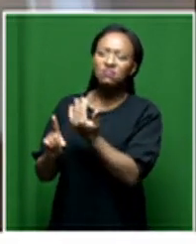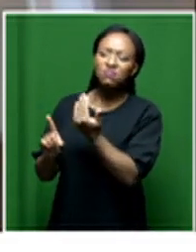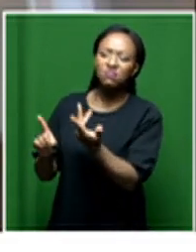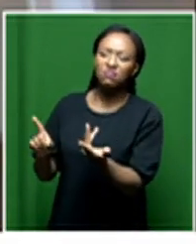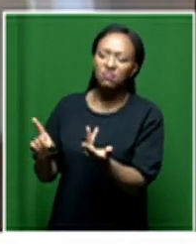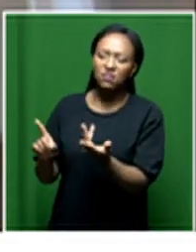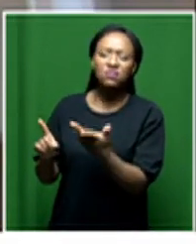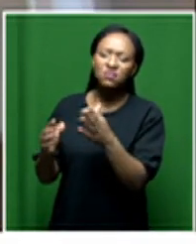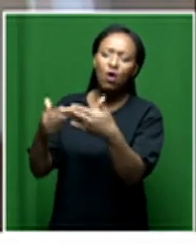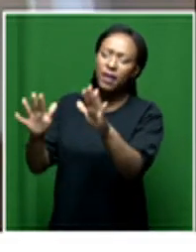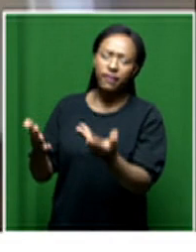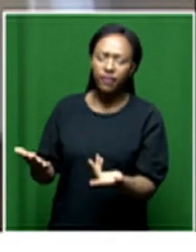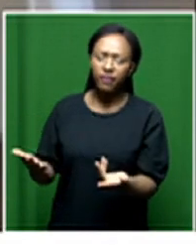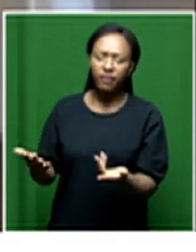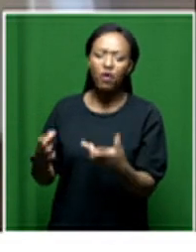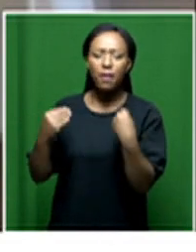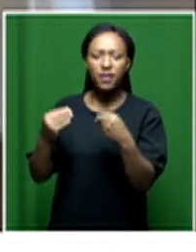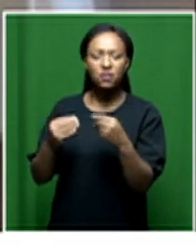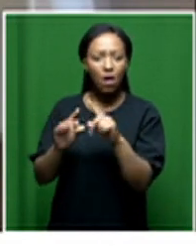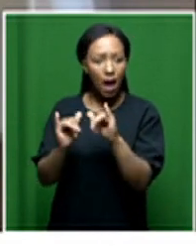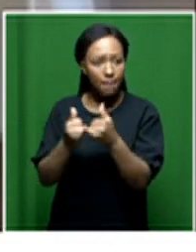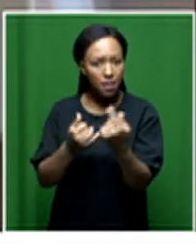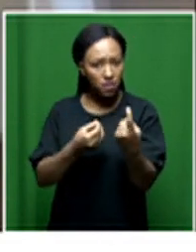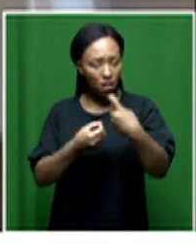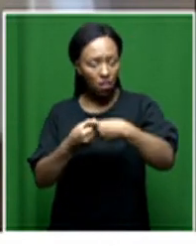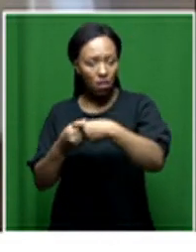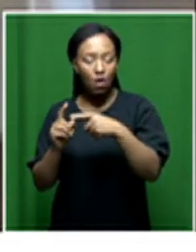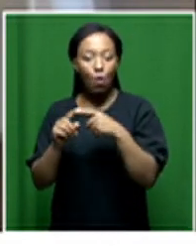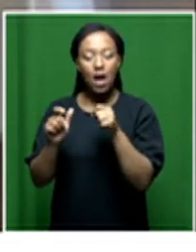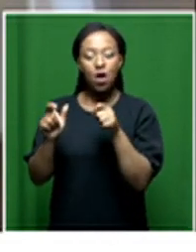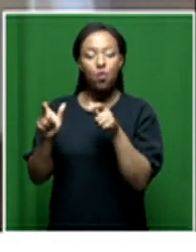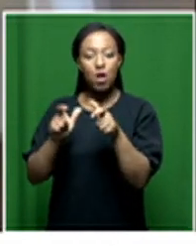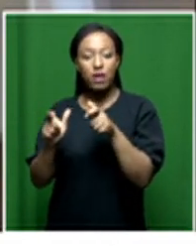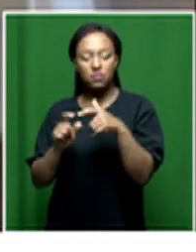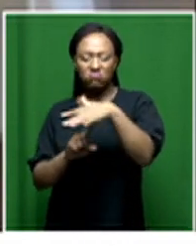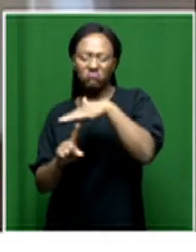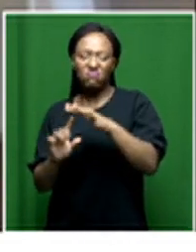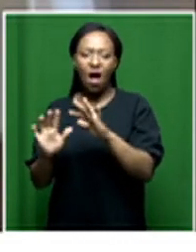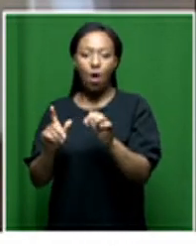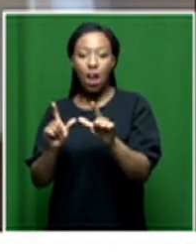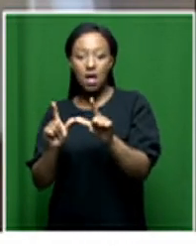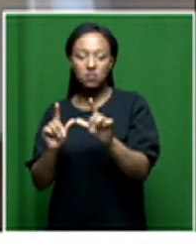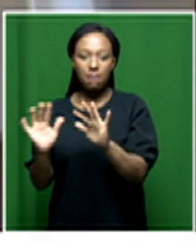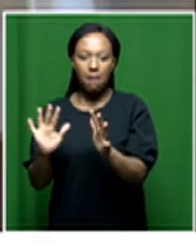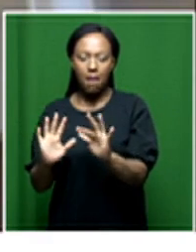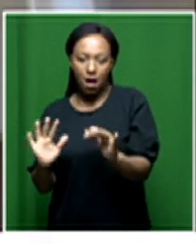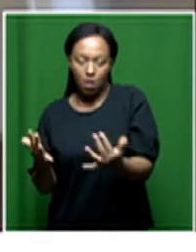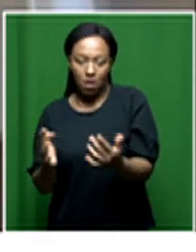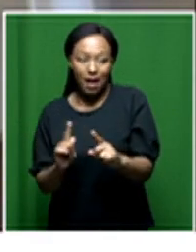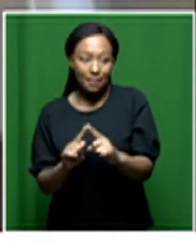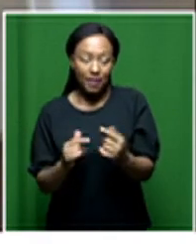let's really open this thing up and let's be clear about the regulatory environment. So it's clear at the moment